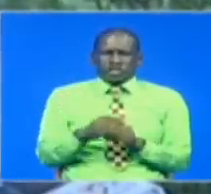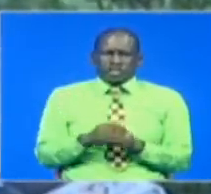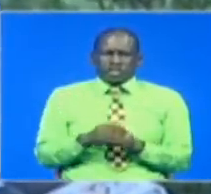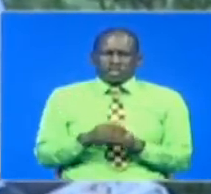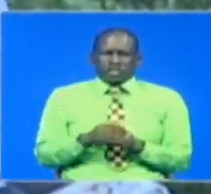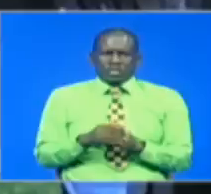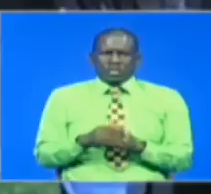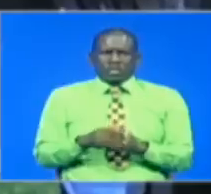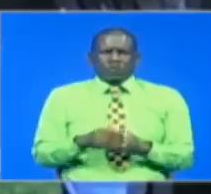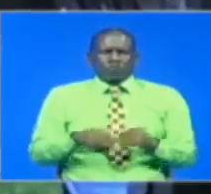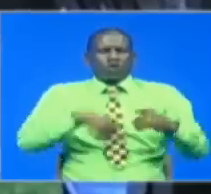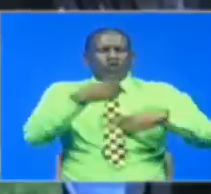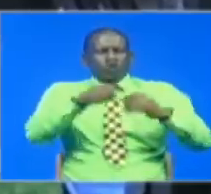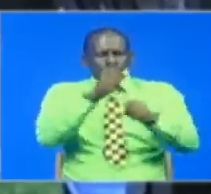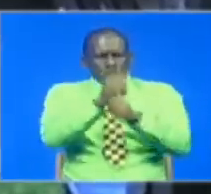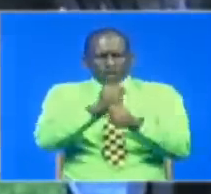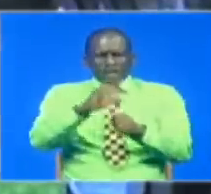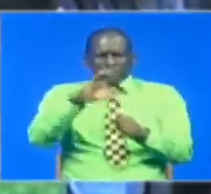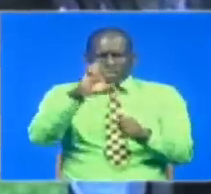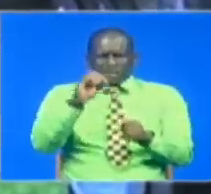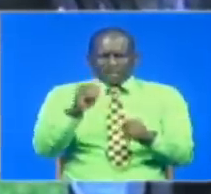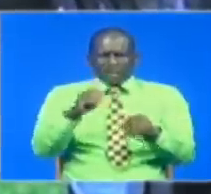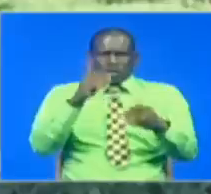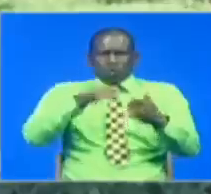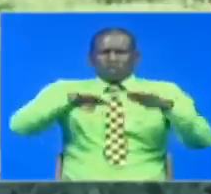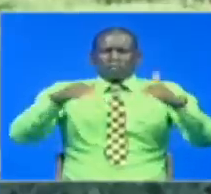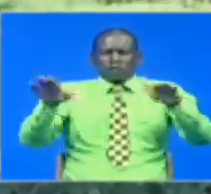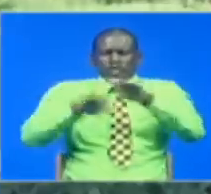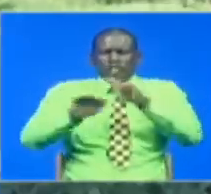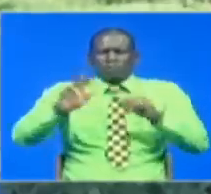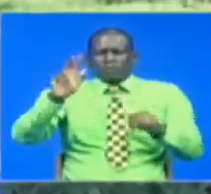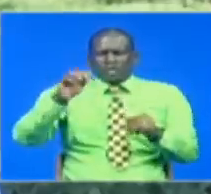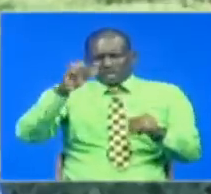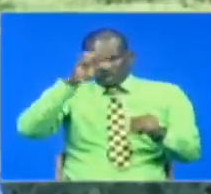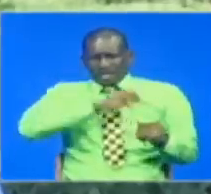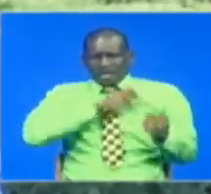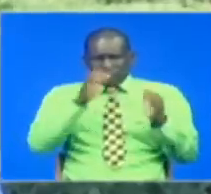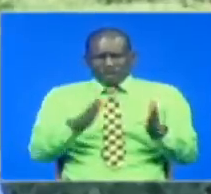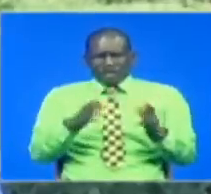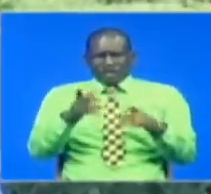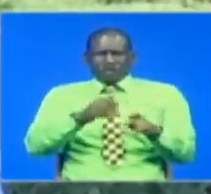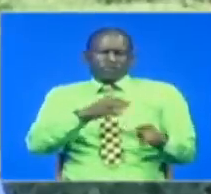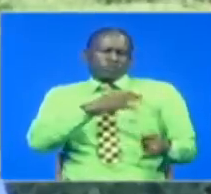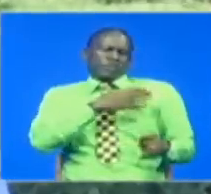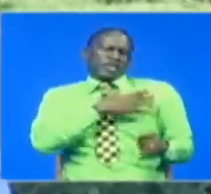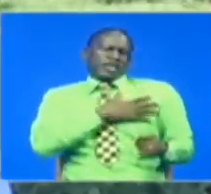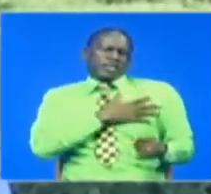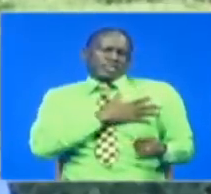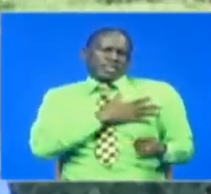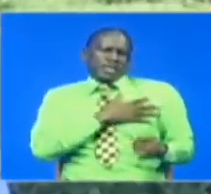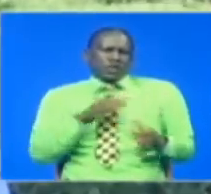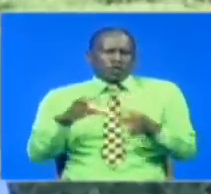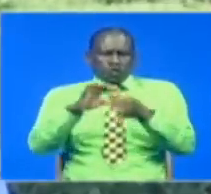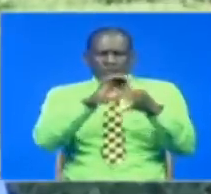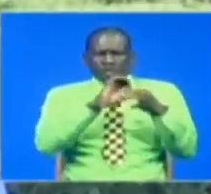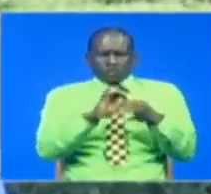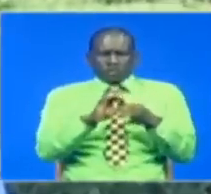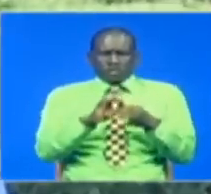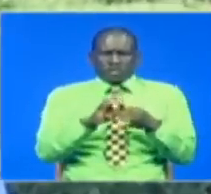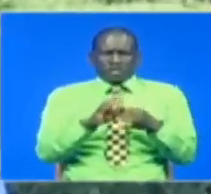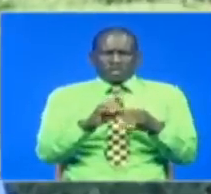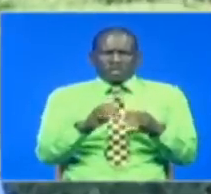retains his position. About the deputy governor? From the NASA coalition, the headline